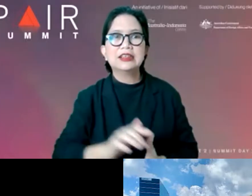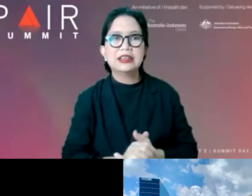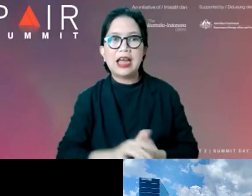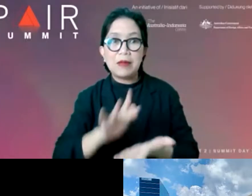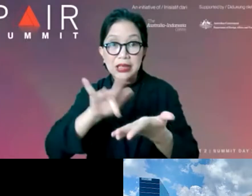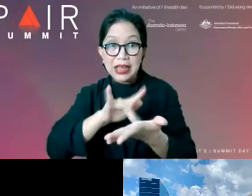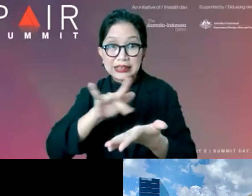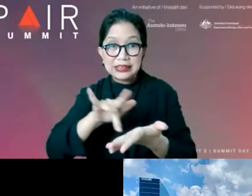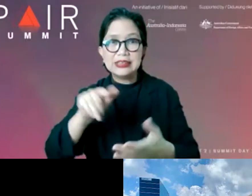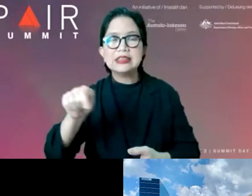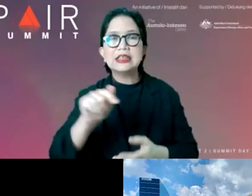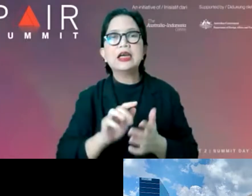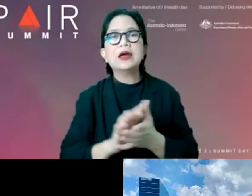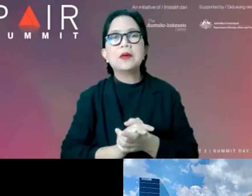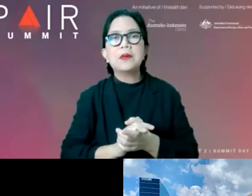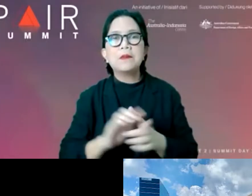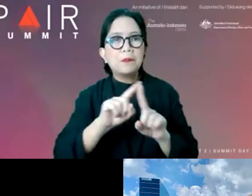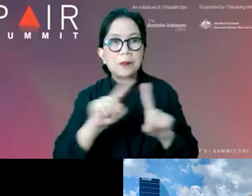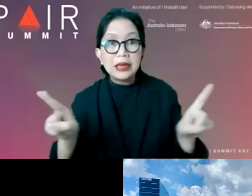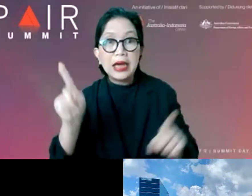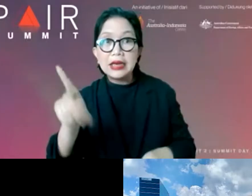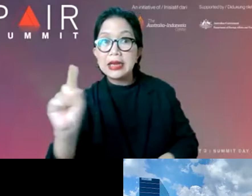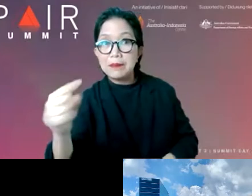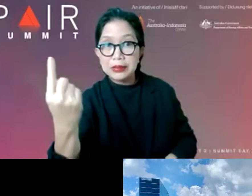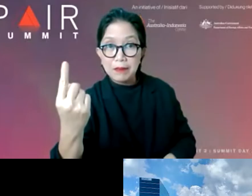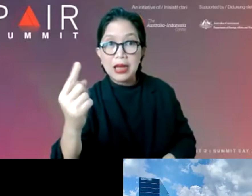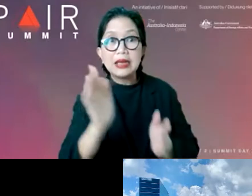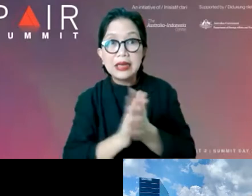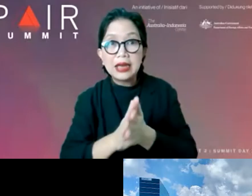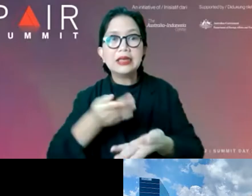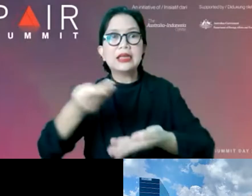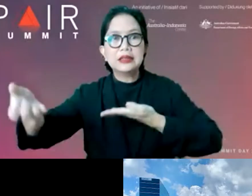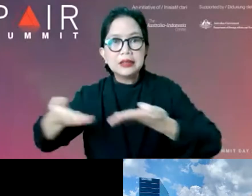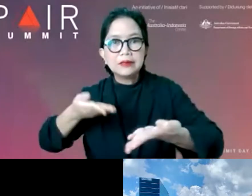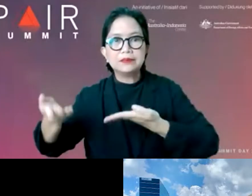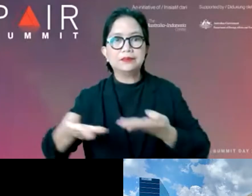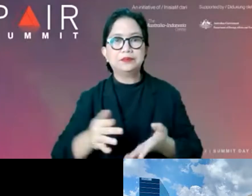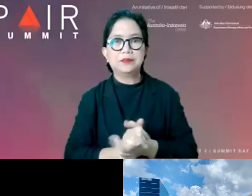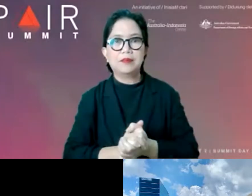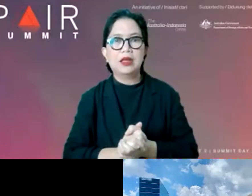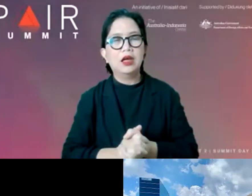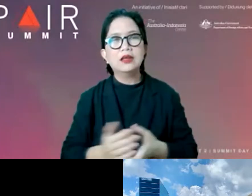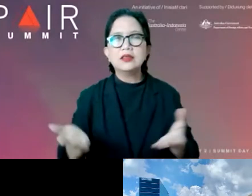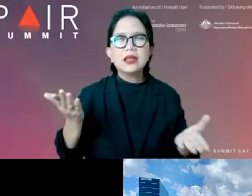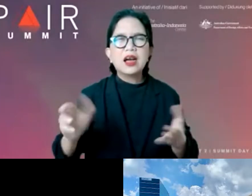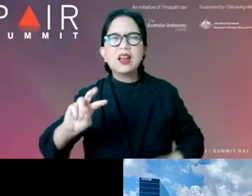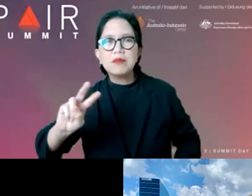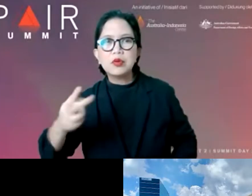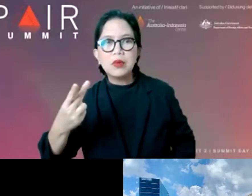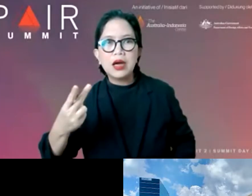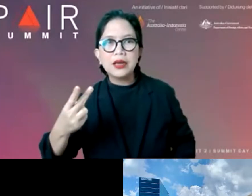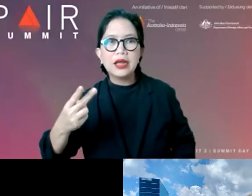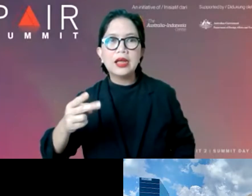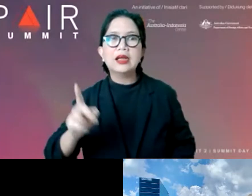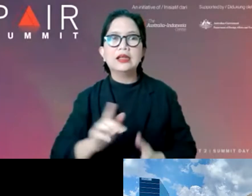what was actually implemented. And along the way, sometimes changes or even compromises might need to be